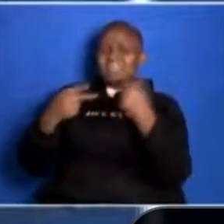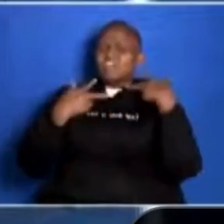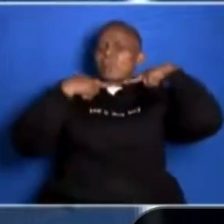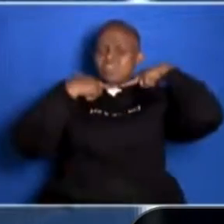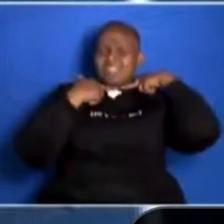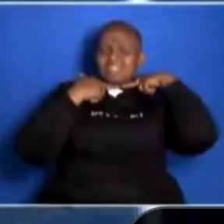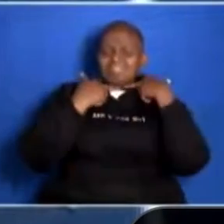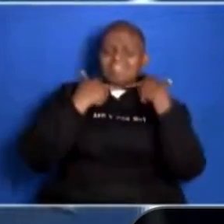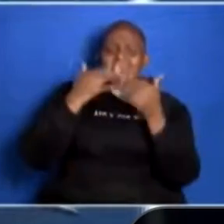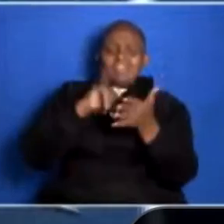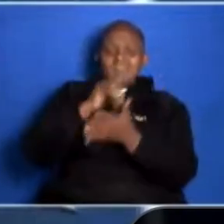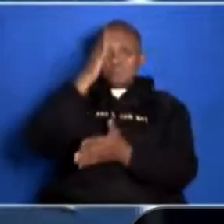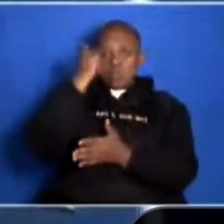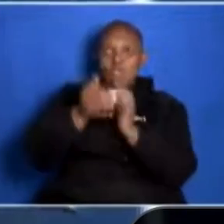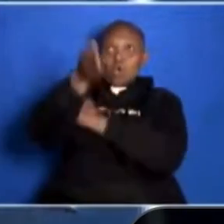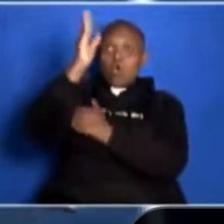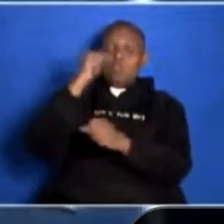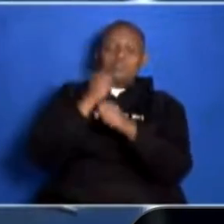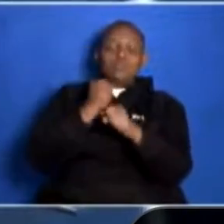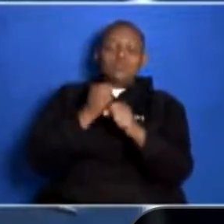yours. So that's what God did for them.